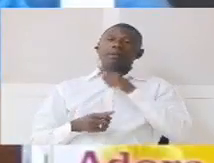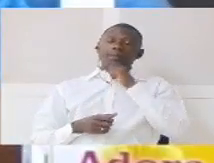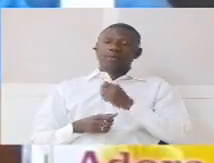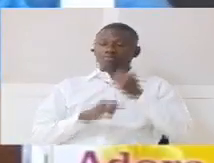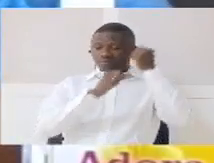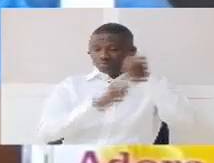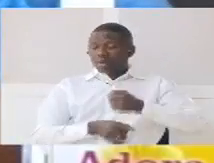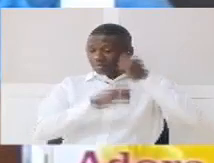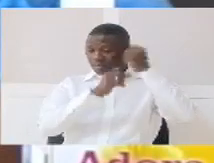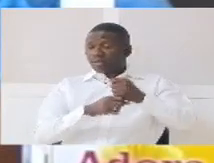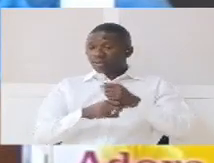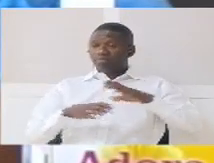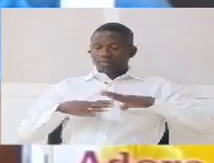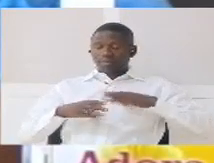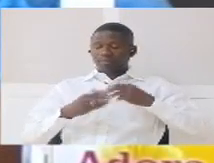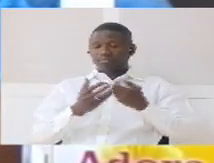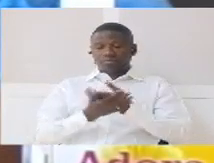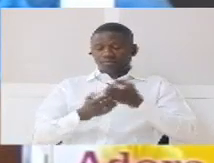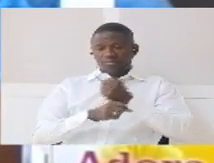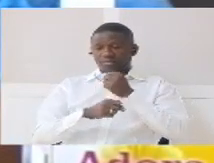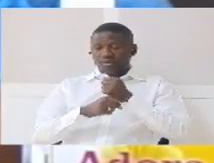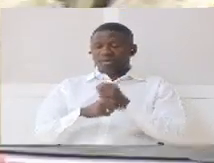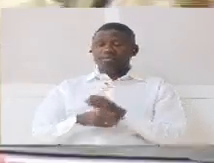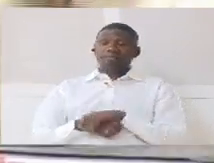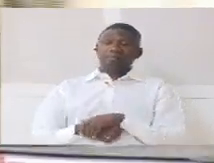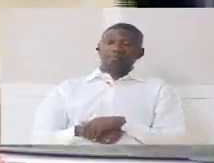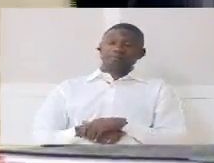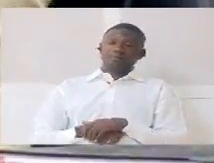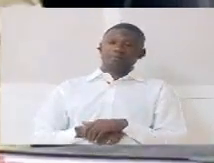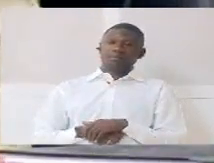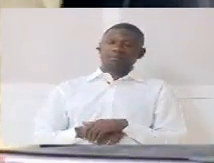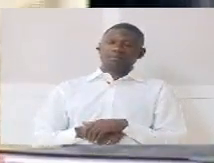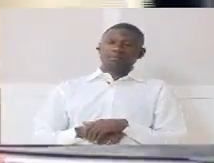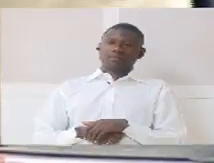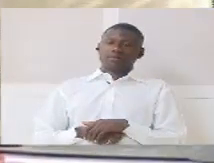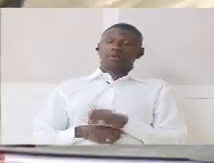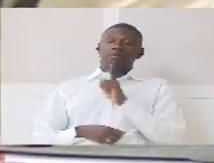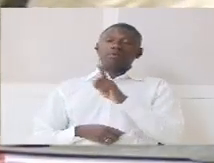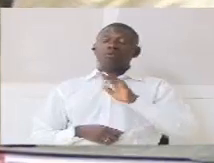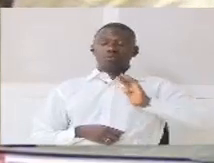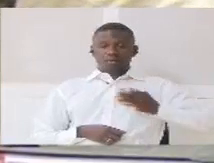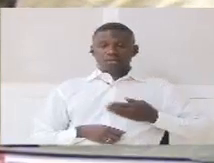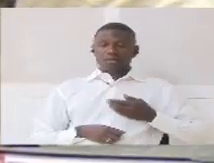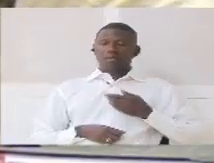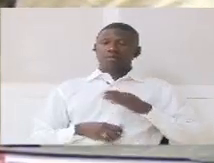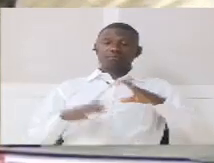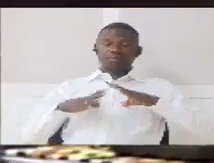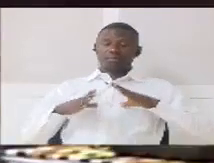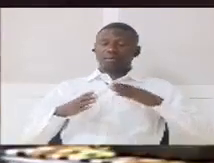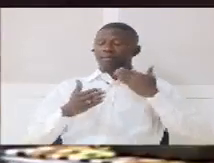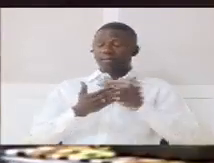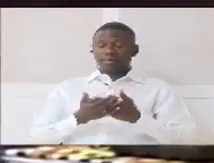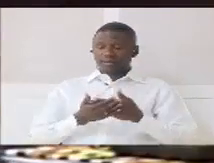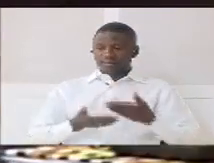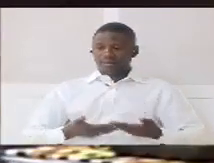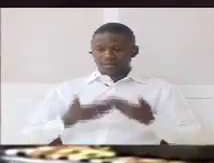men and prepared by men. Ika fi mbeso la ready made. Ika dandi la palato kaya ya dande. So everything is made ready made and